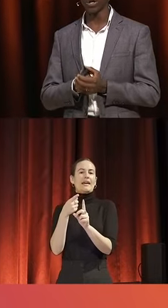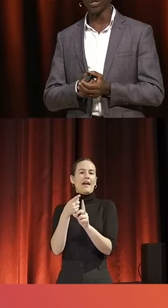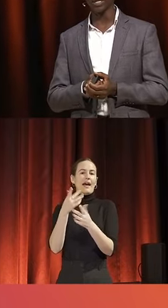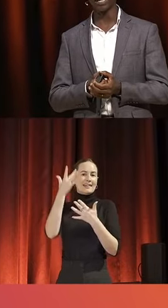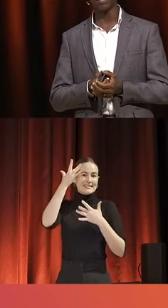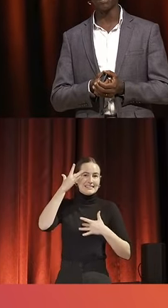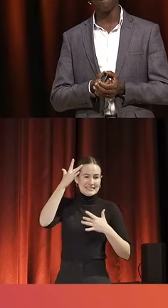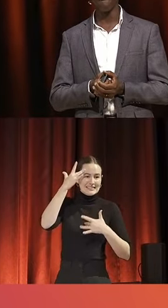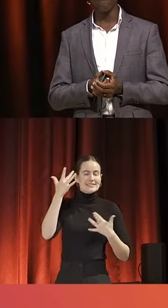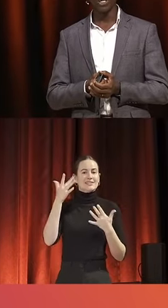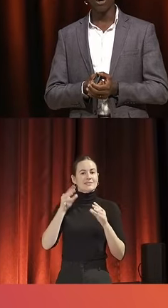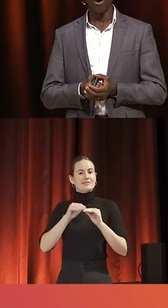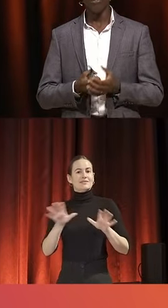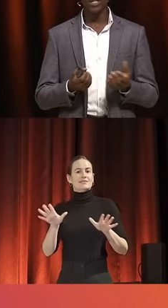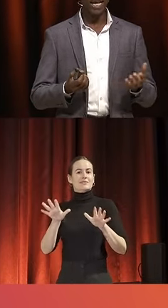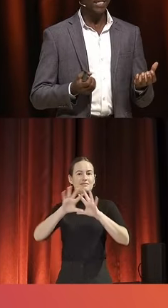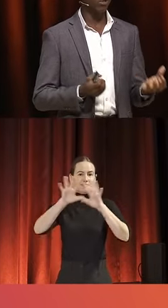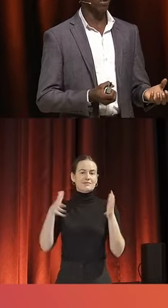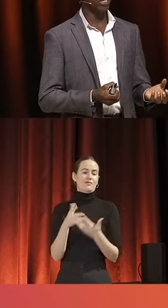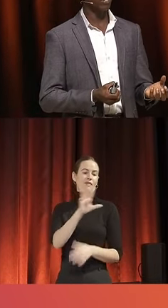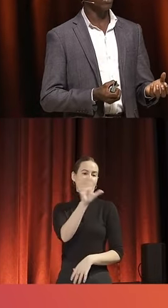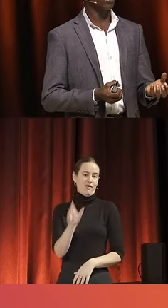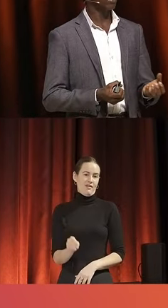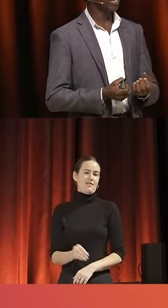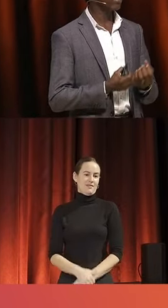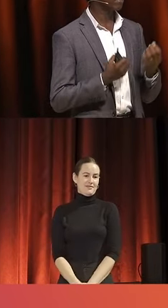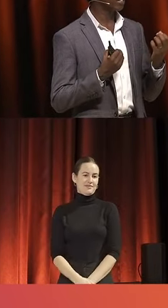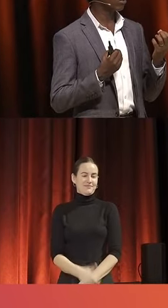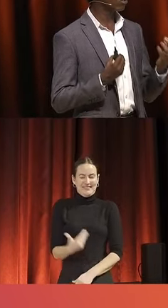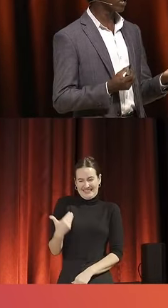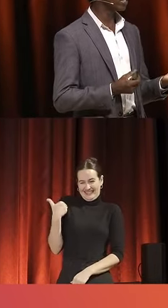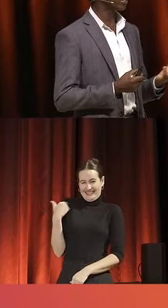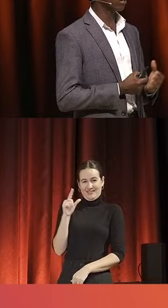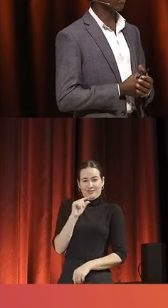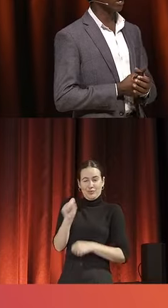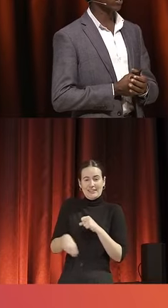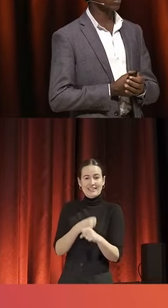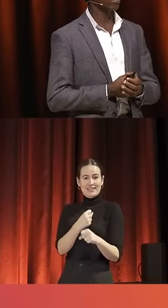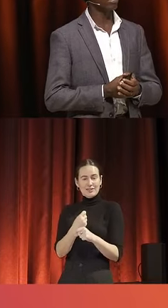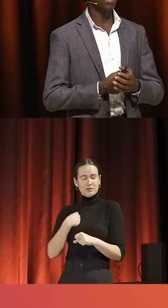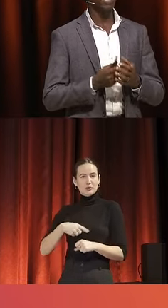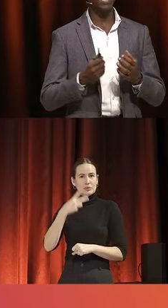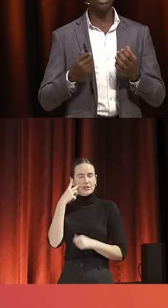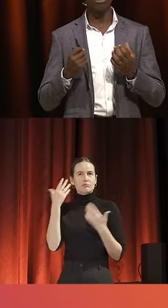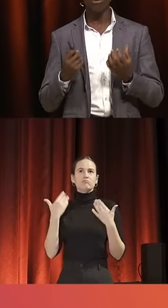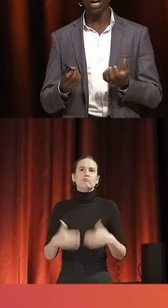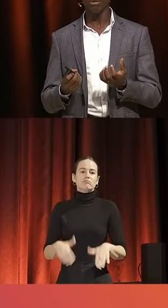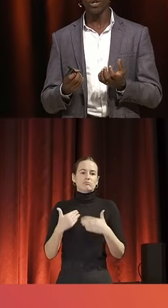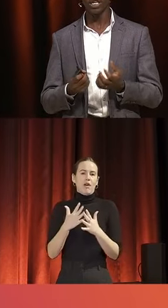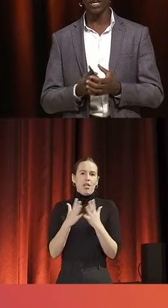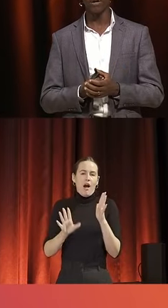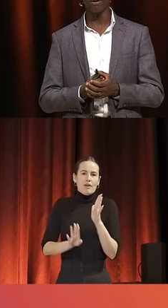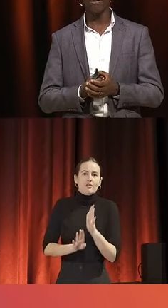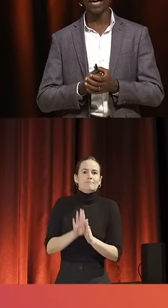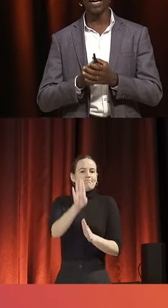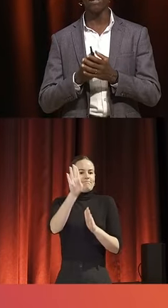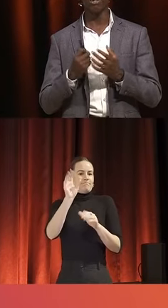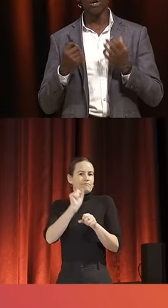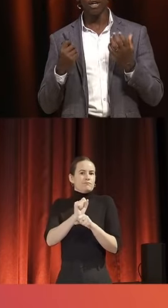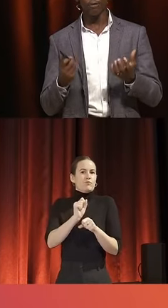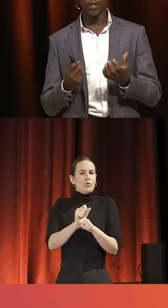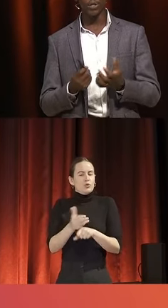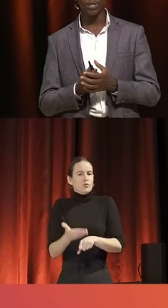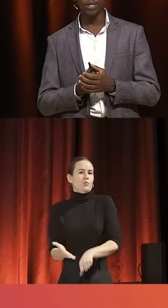on the continent. Over the last 20 years, there has been great innovations in primary care